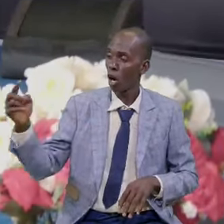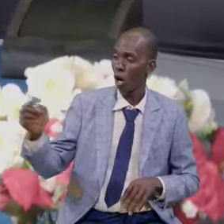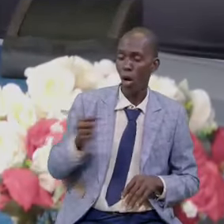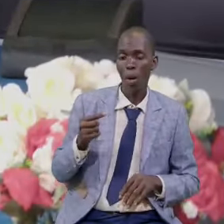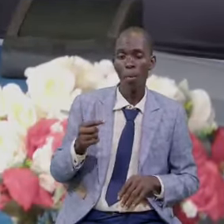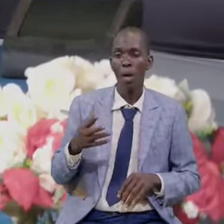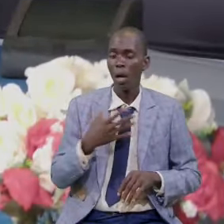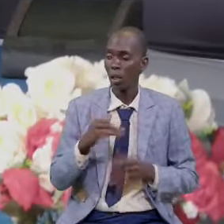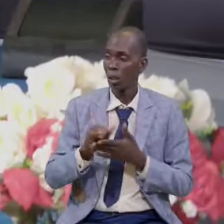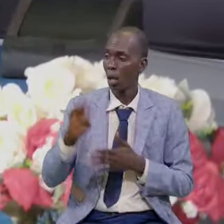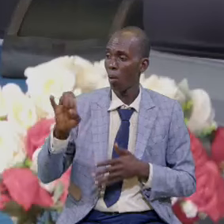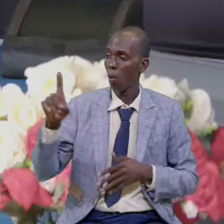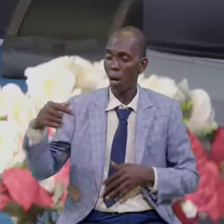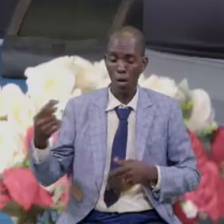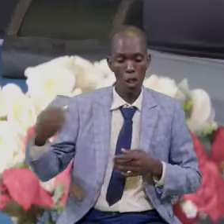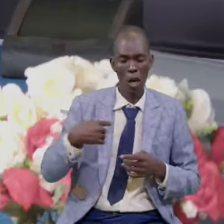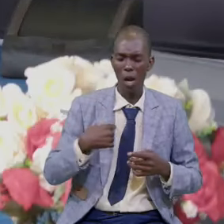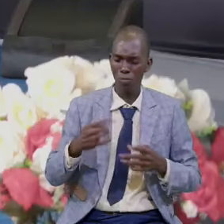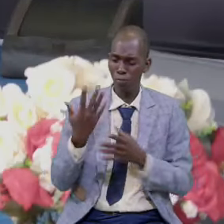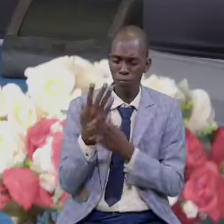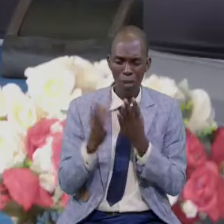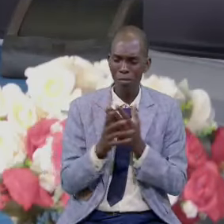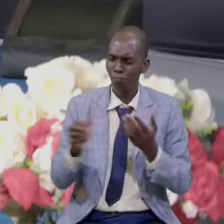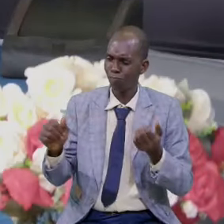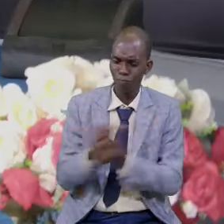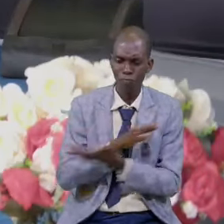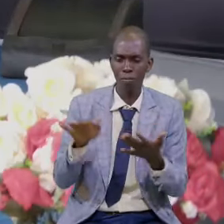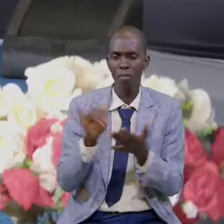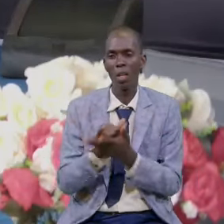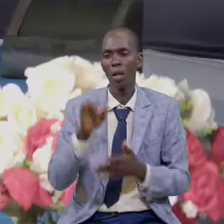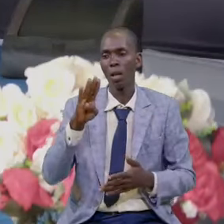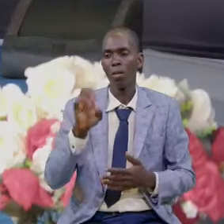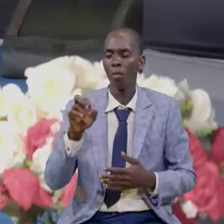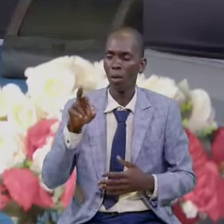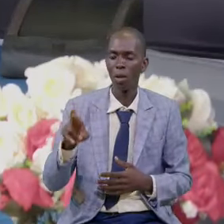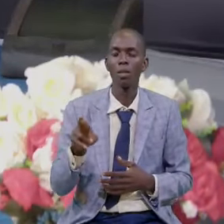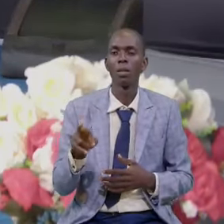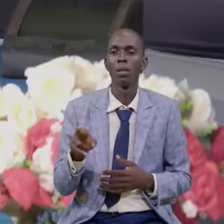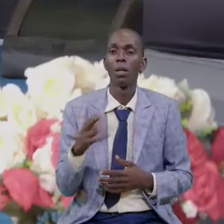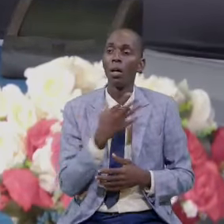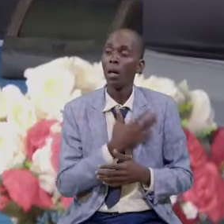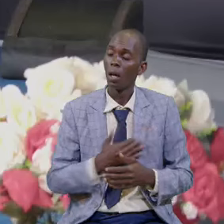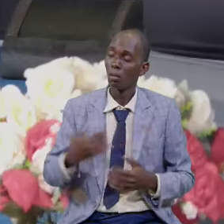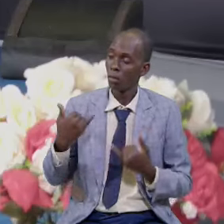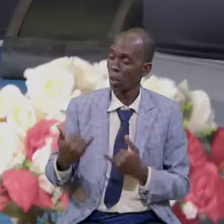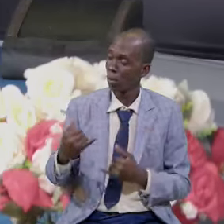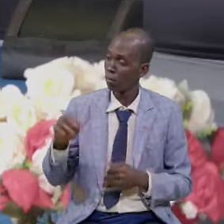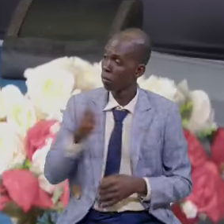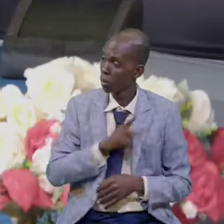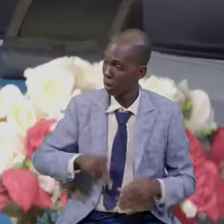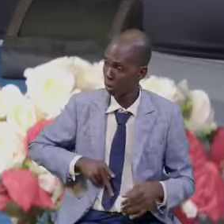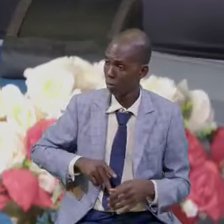And I tore him to pieces. Then he said, the God that helped me to do